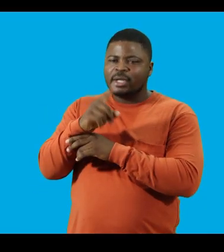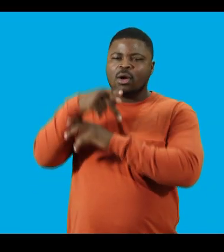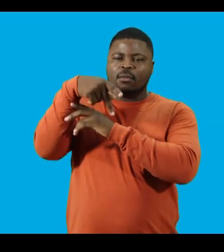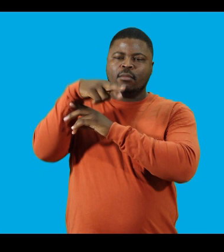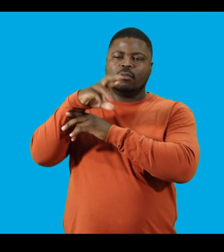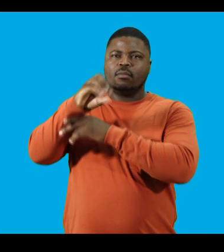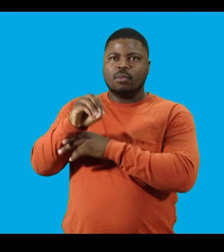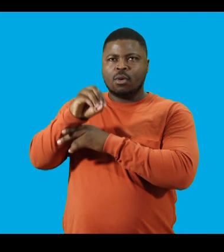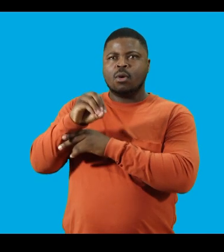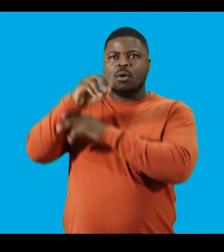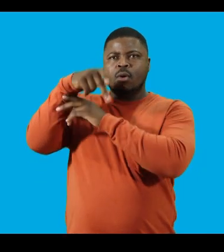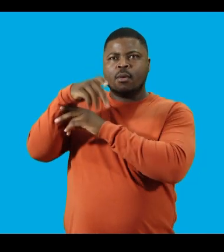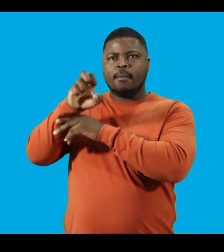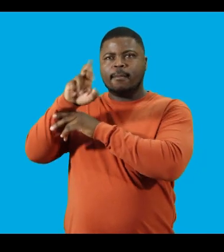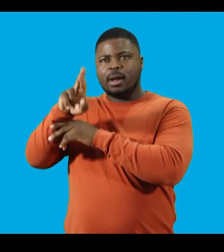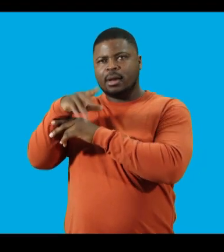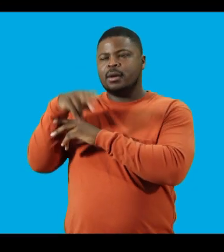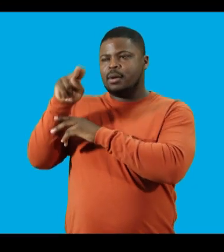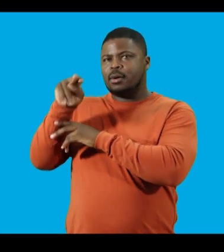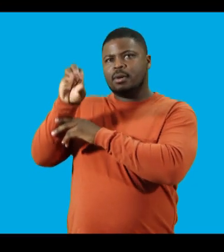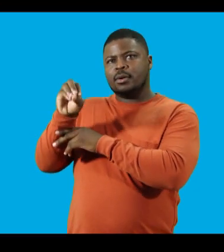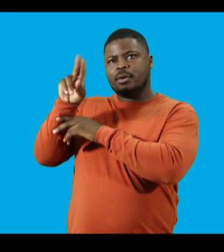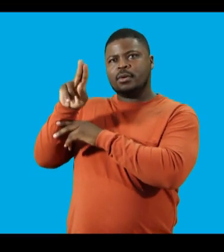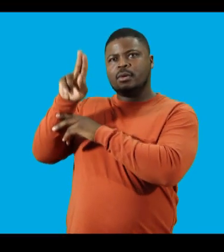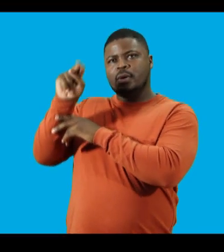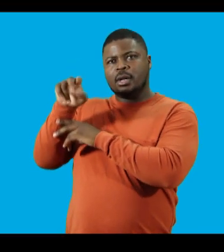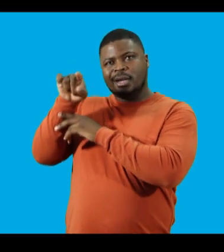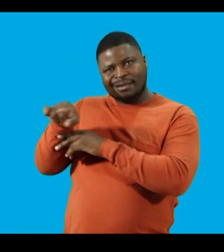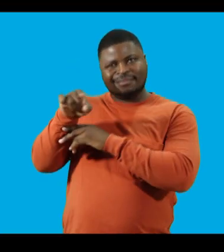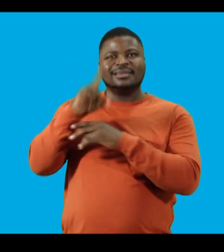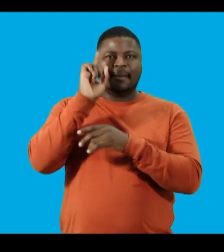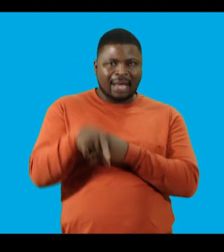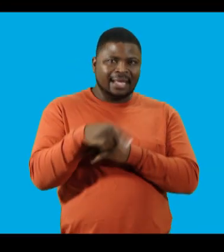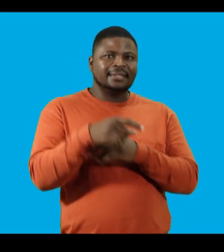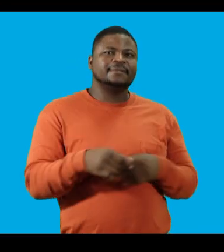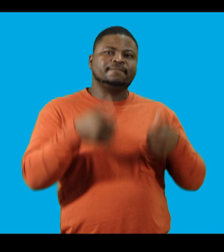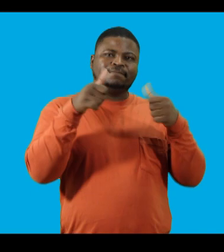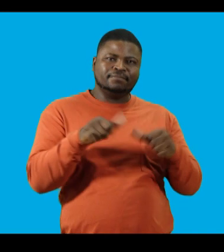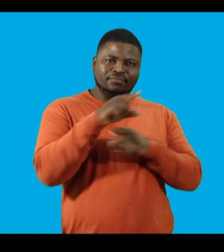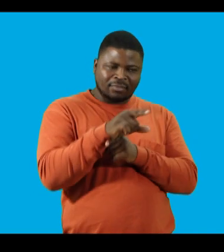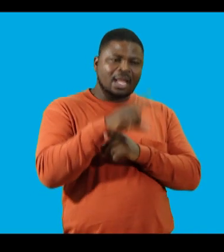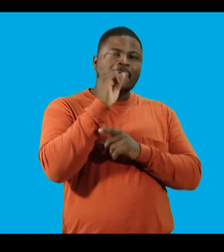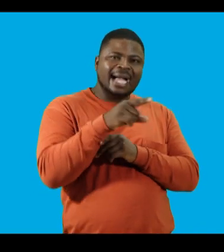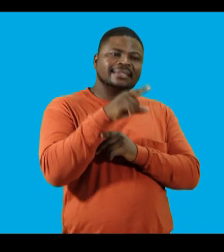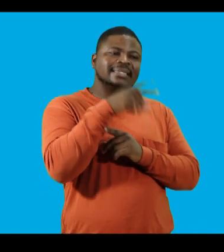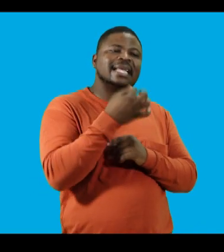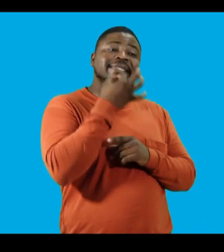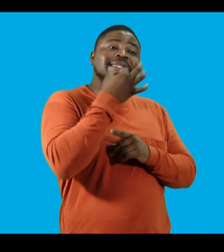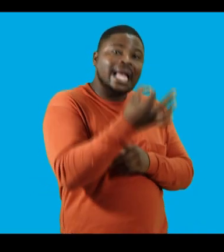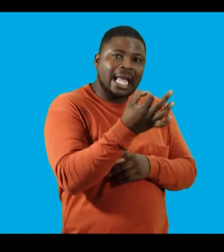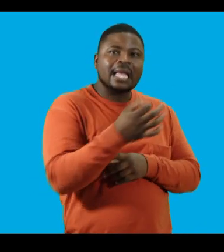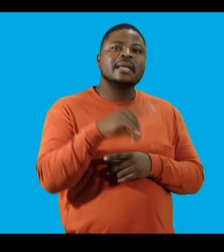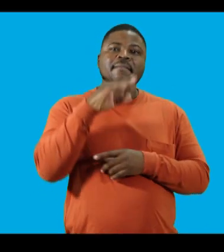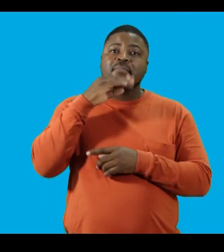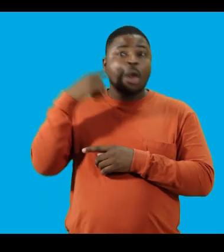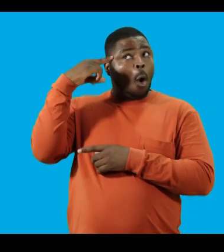proper nouns. State is where you write down information without discussing it. It's not